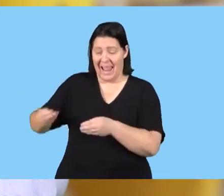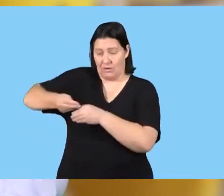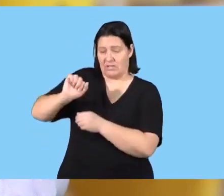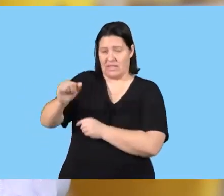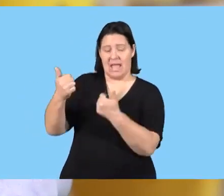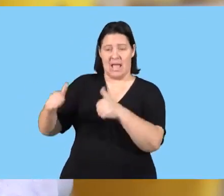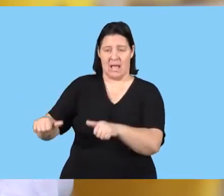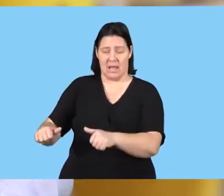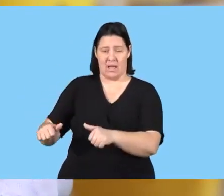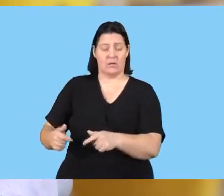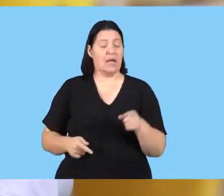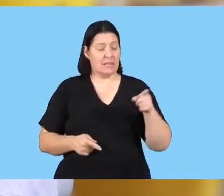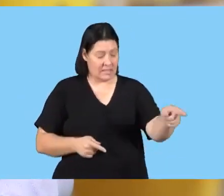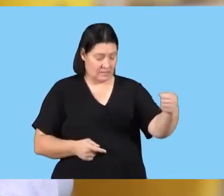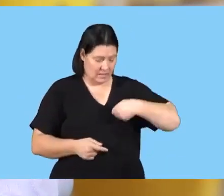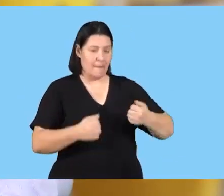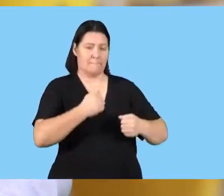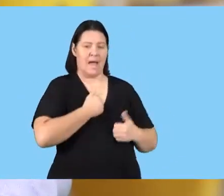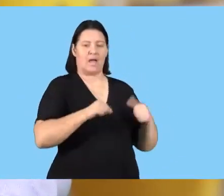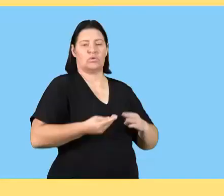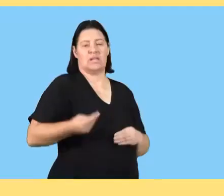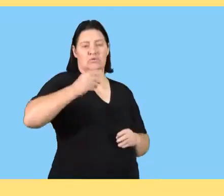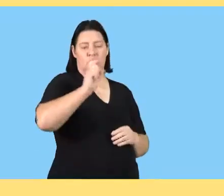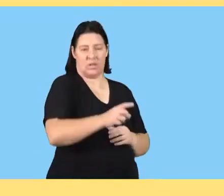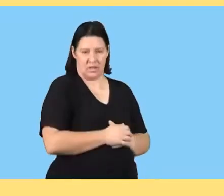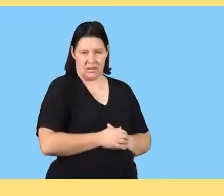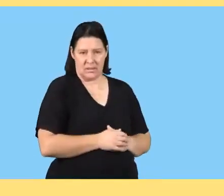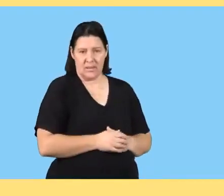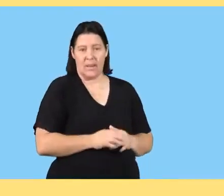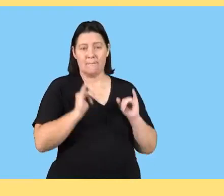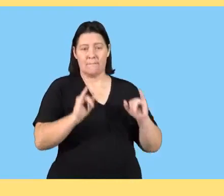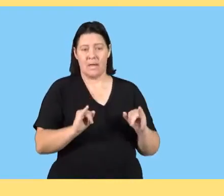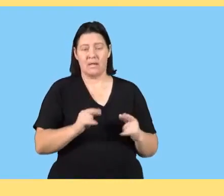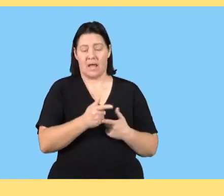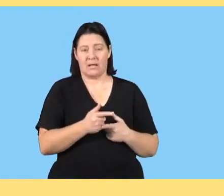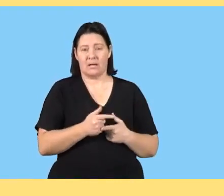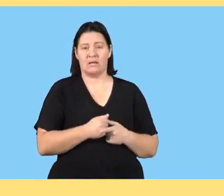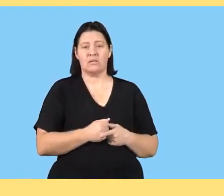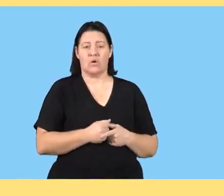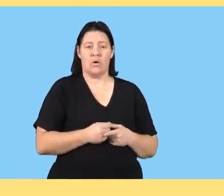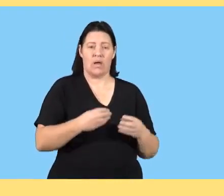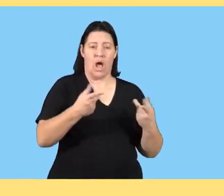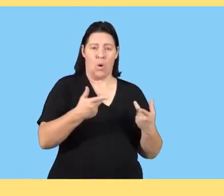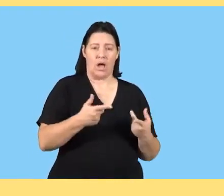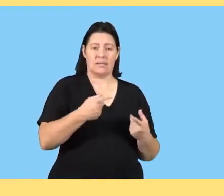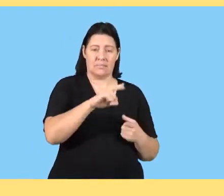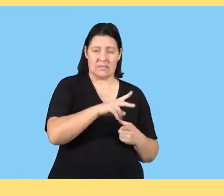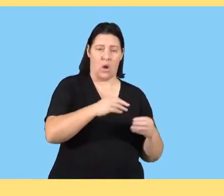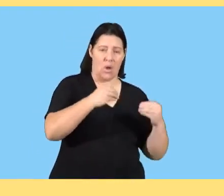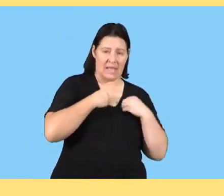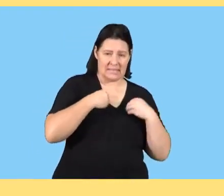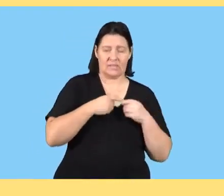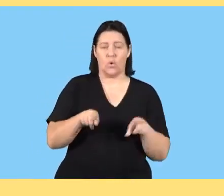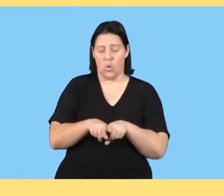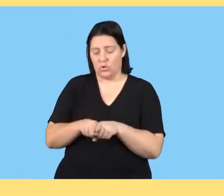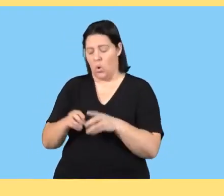debtors as well as creditors. Bad debts affect our assets as well as